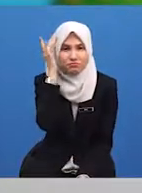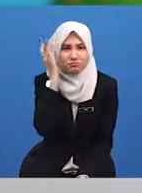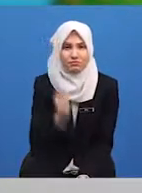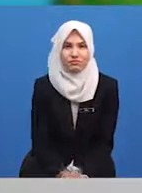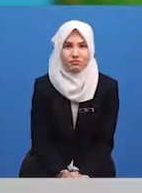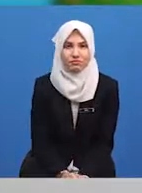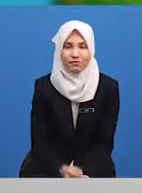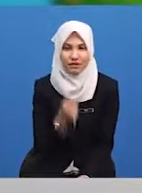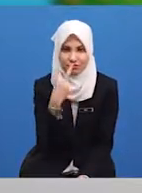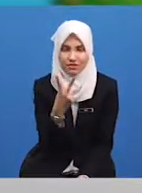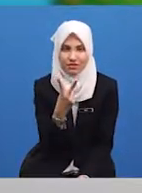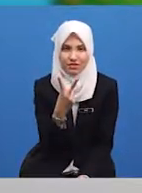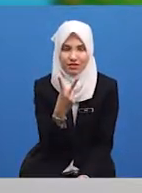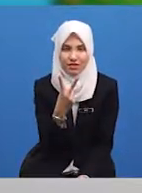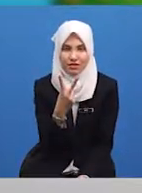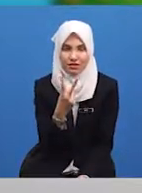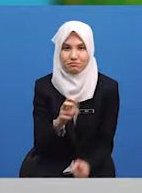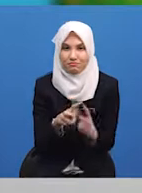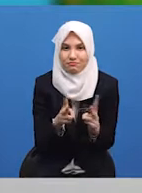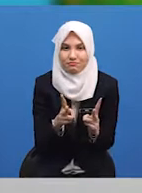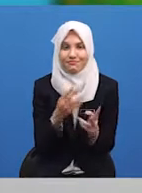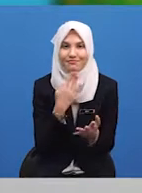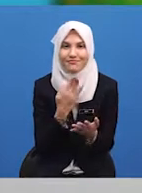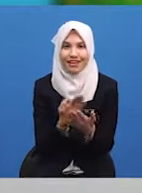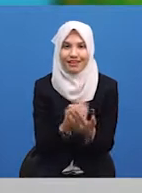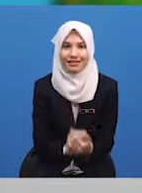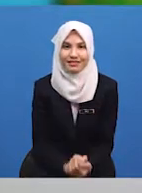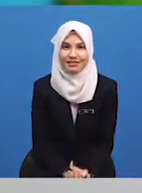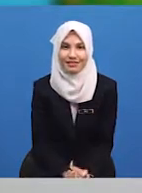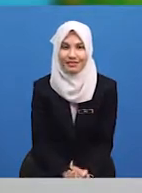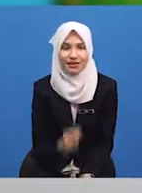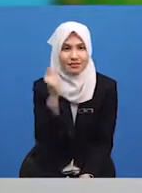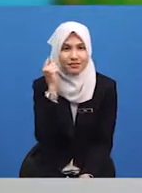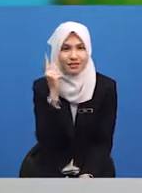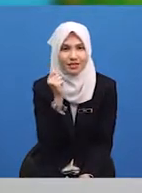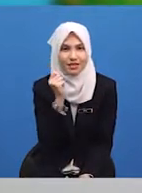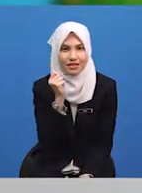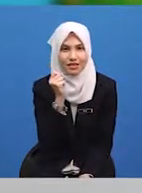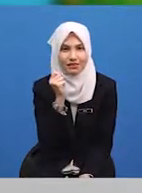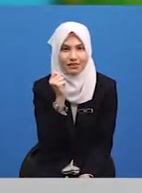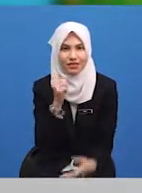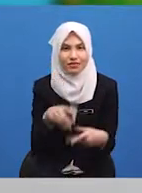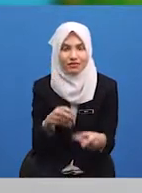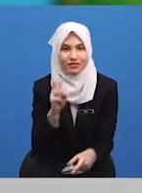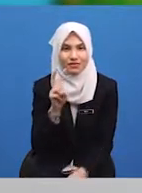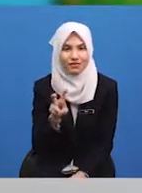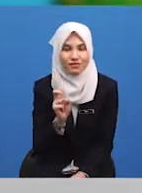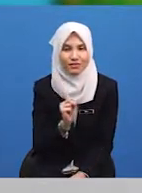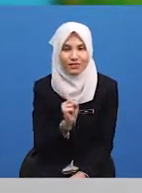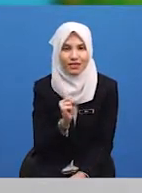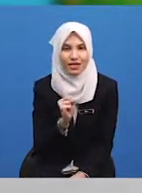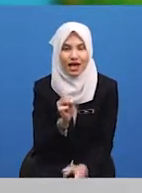seems really nice. And he's thinking we could go see a movie